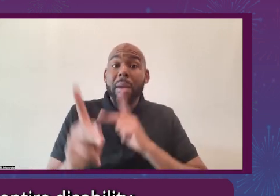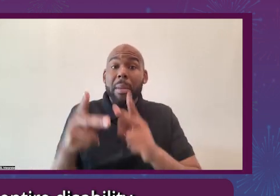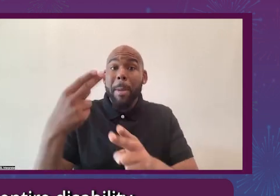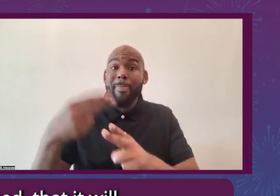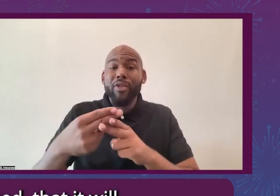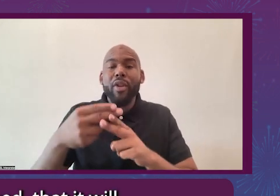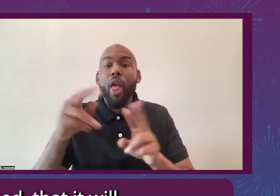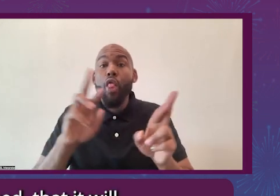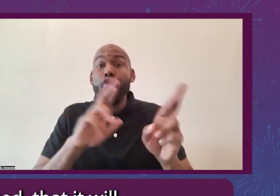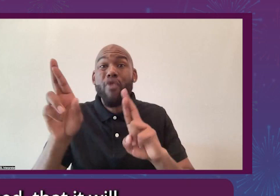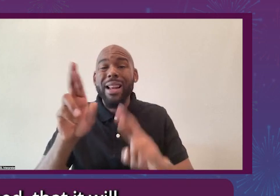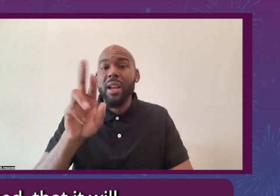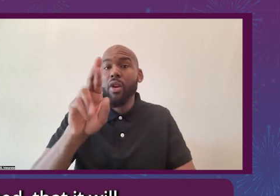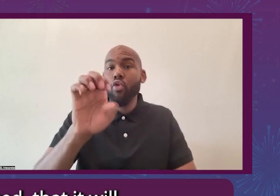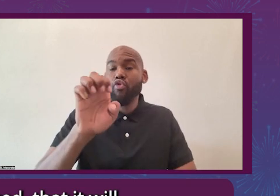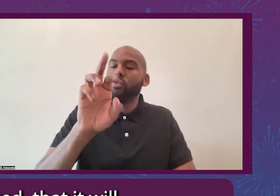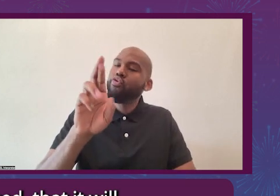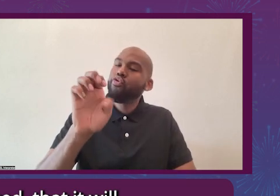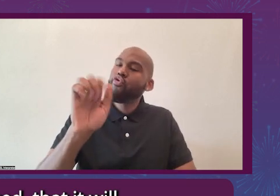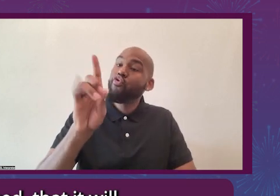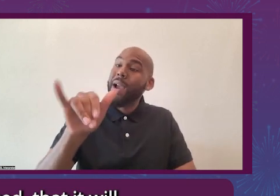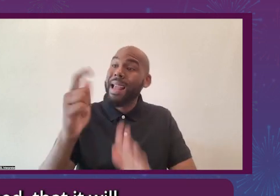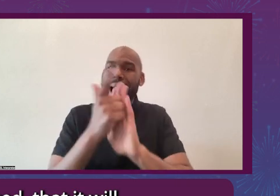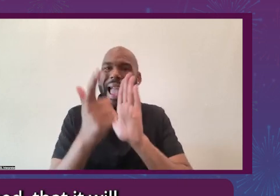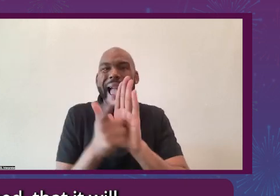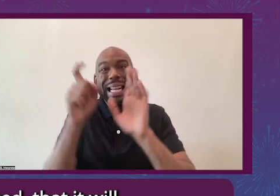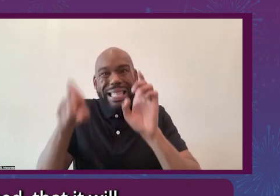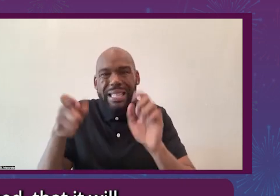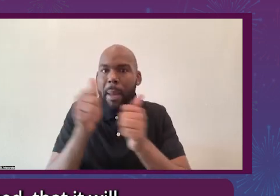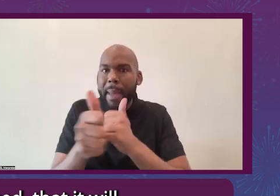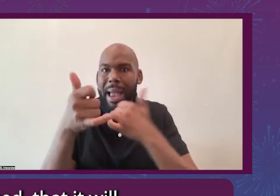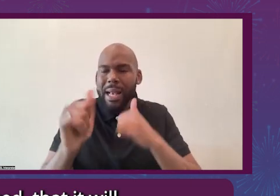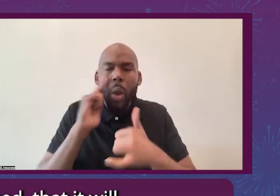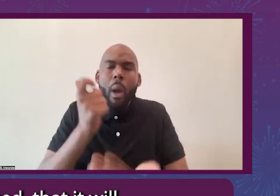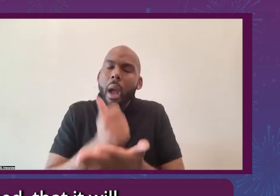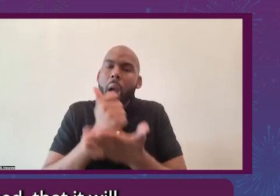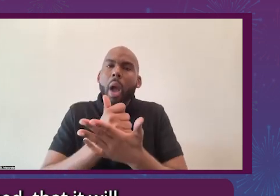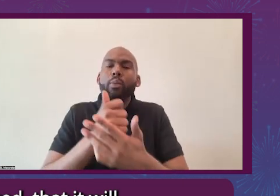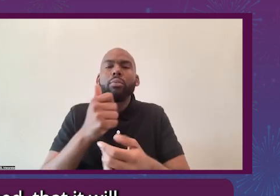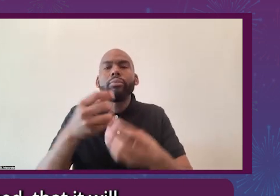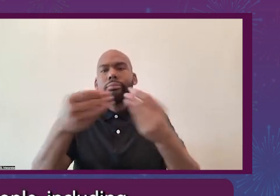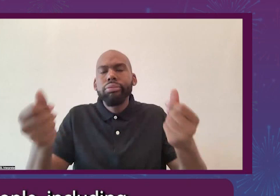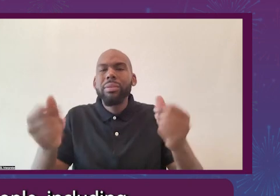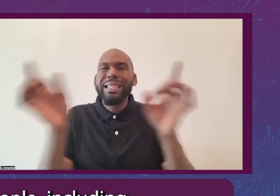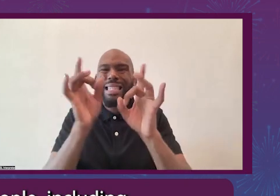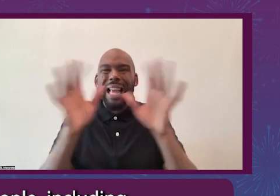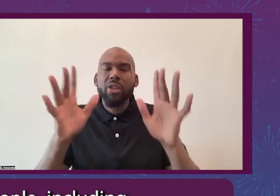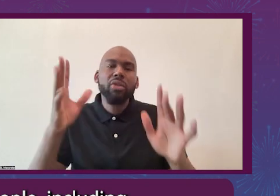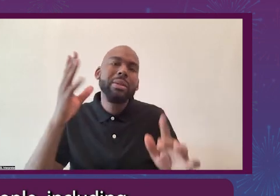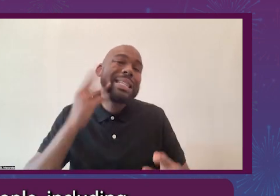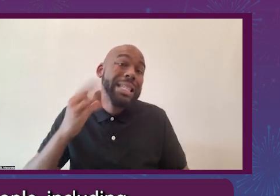Several people mentioned that the READY Act still needs to be passed, that it will go a long way towards improving the disaster